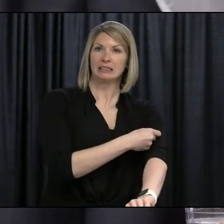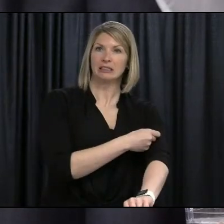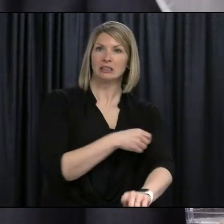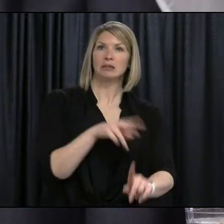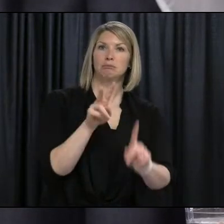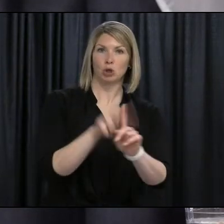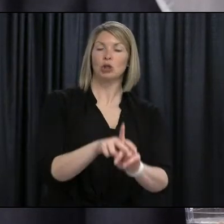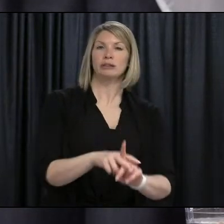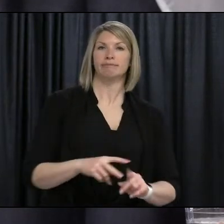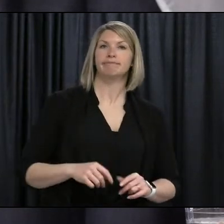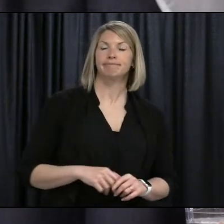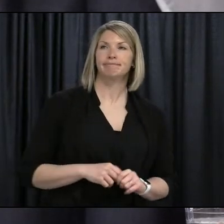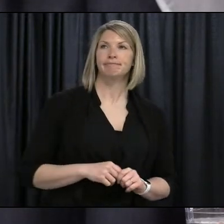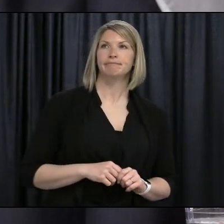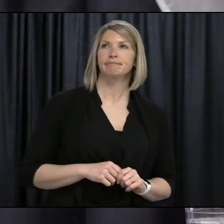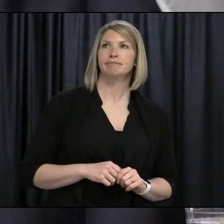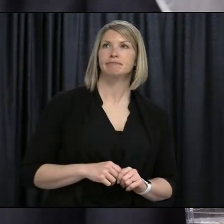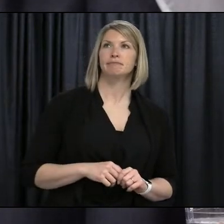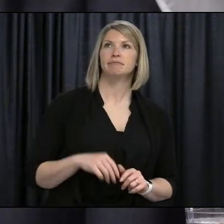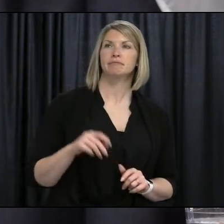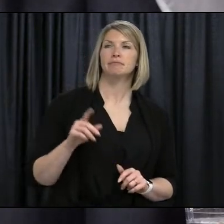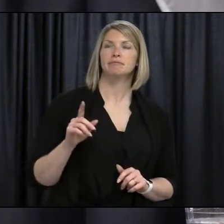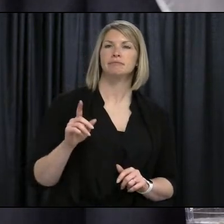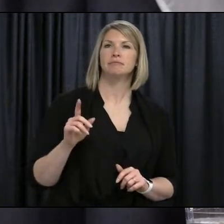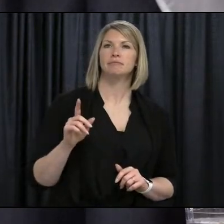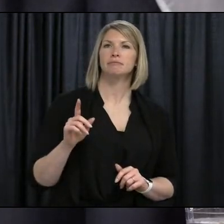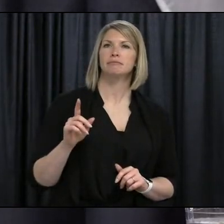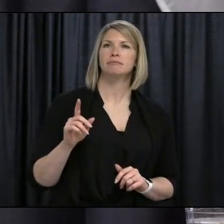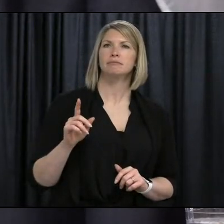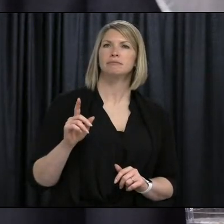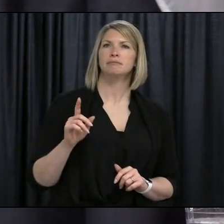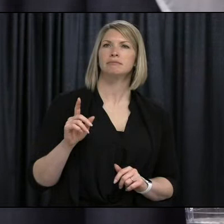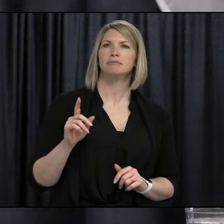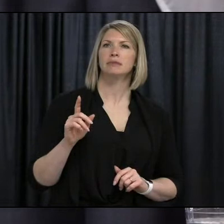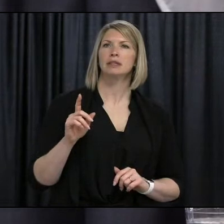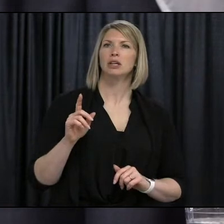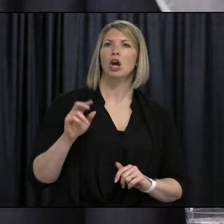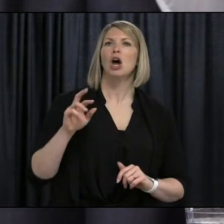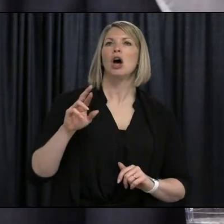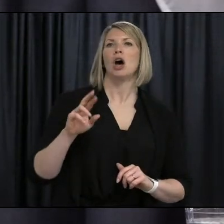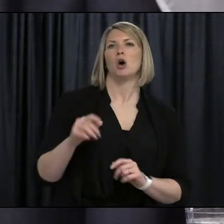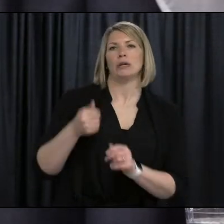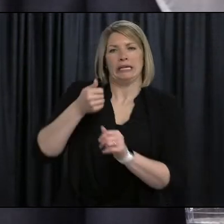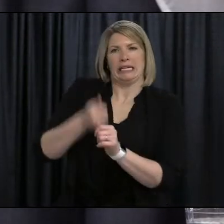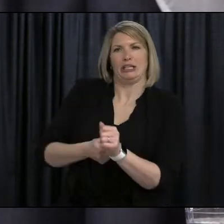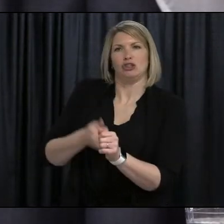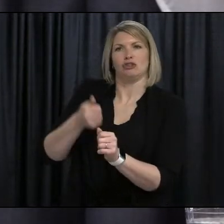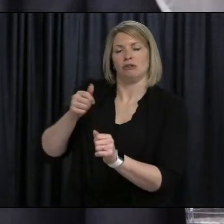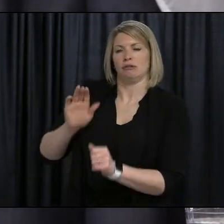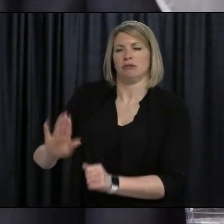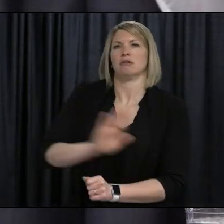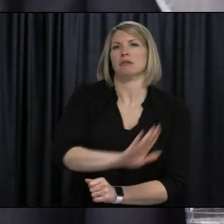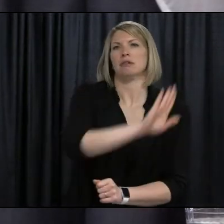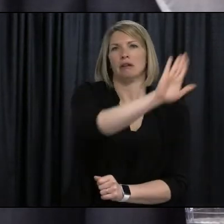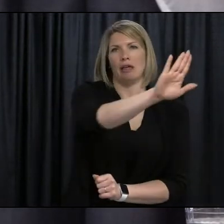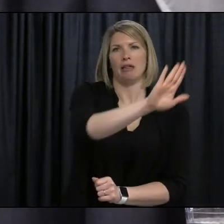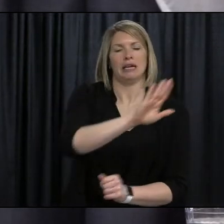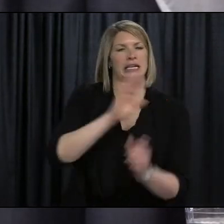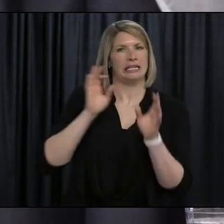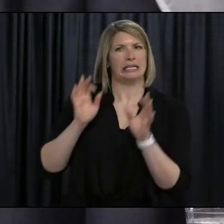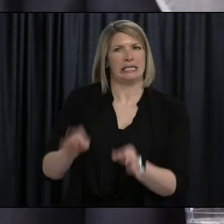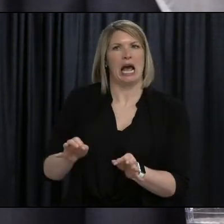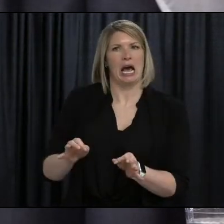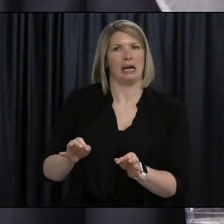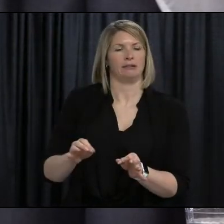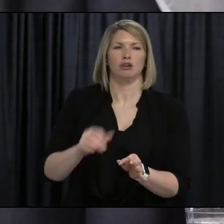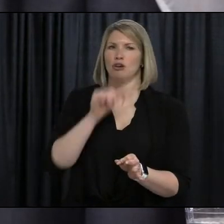come from the RHAs then, not from the COVID panel? I mean, we can go and do that piece by piece, but